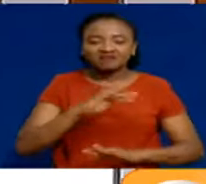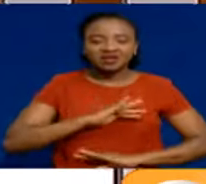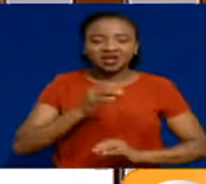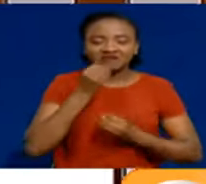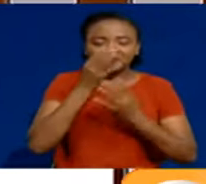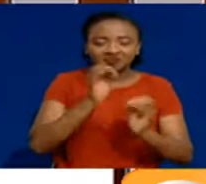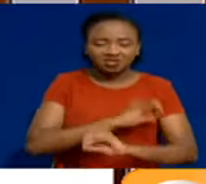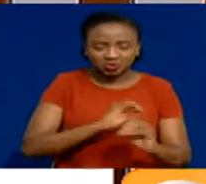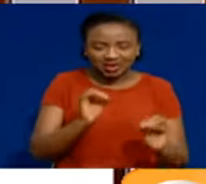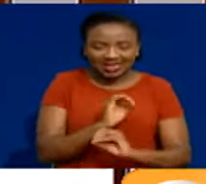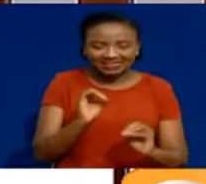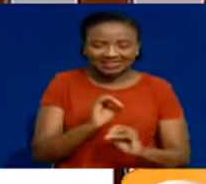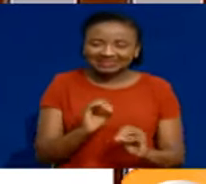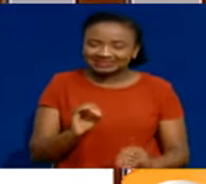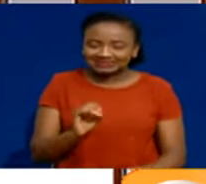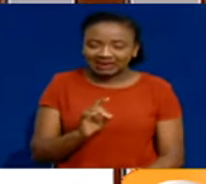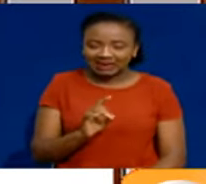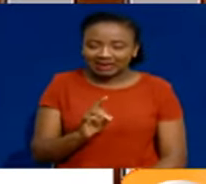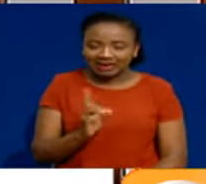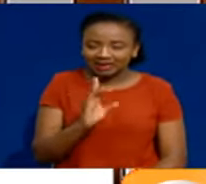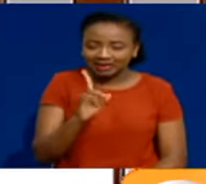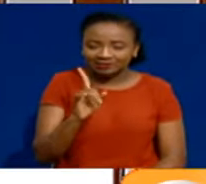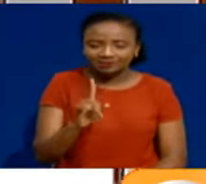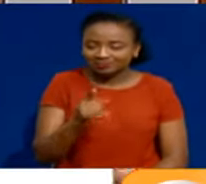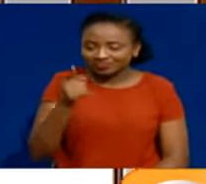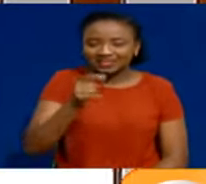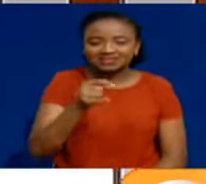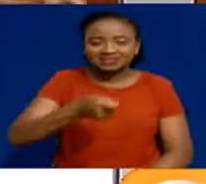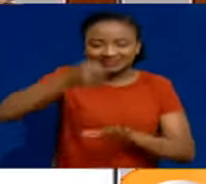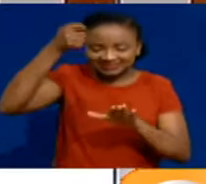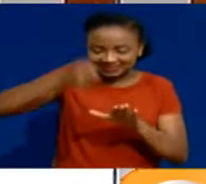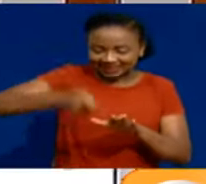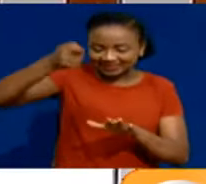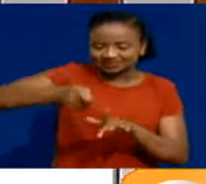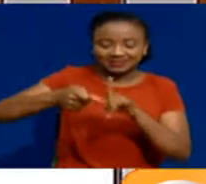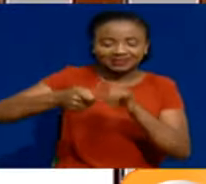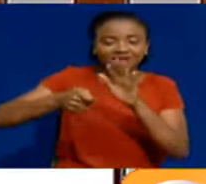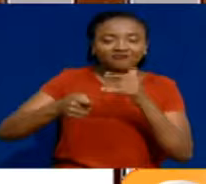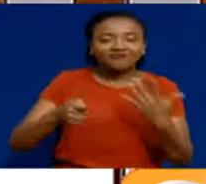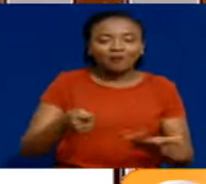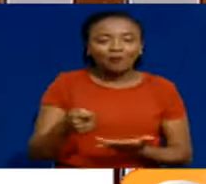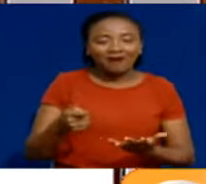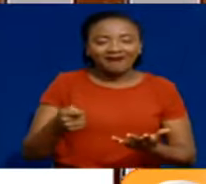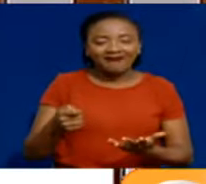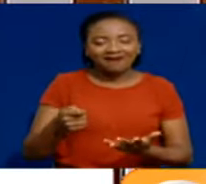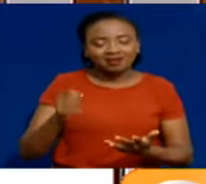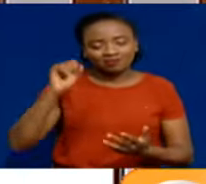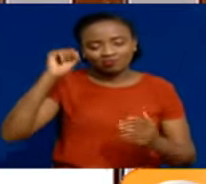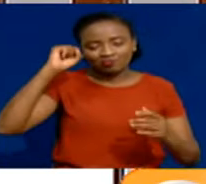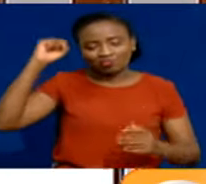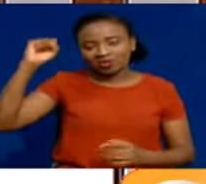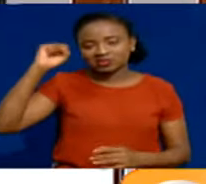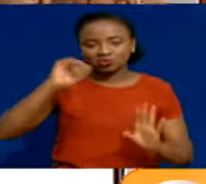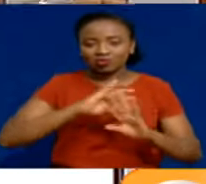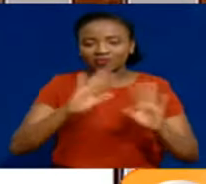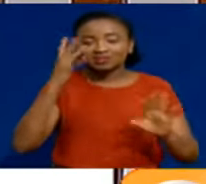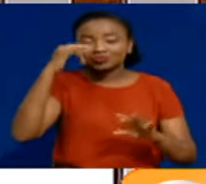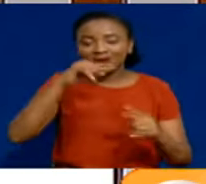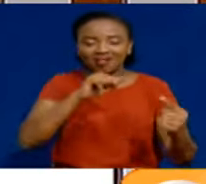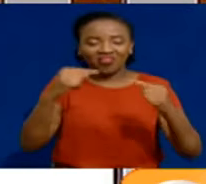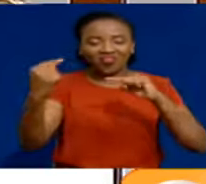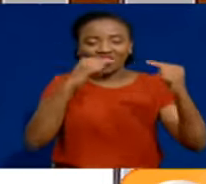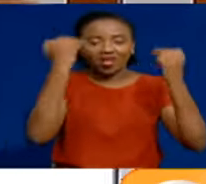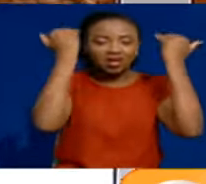the way judges, it was politically ruled out of order because of the Cold War between the judiciary and the